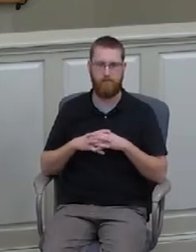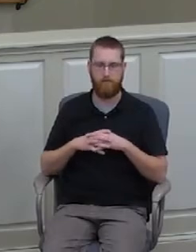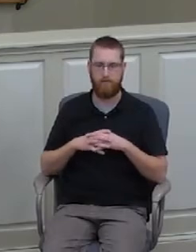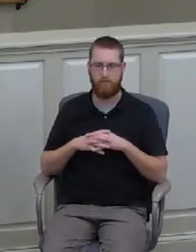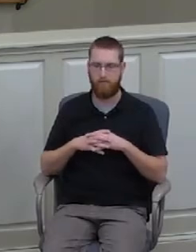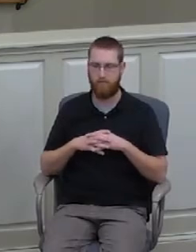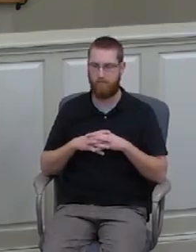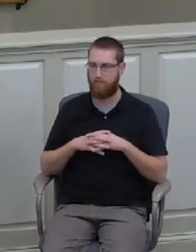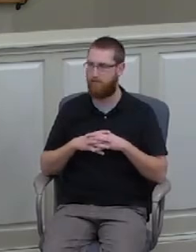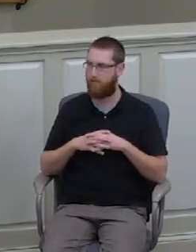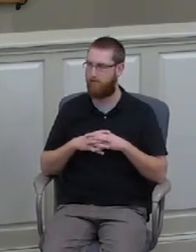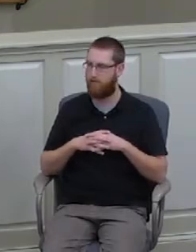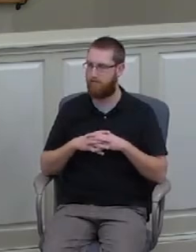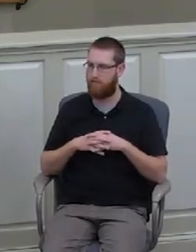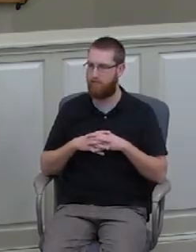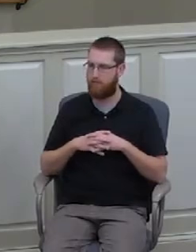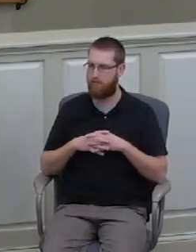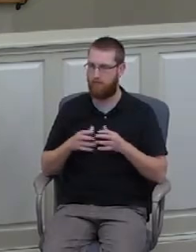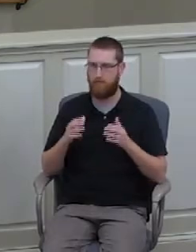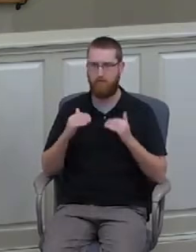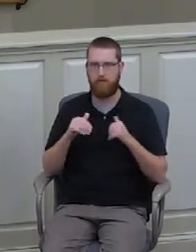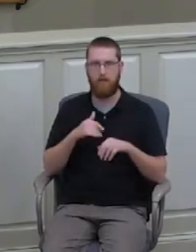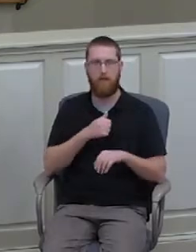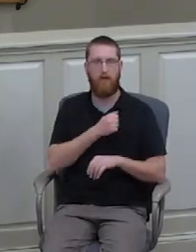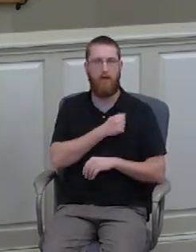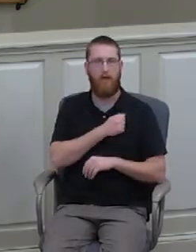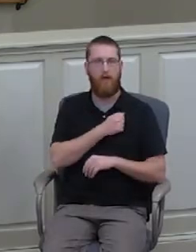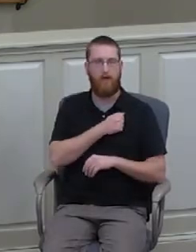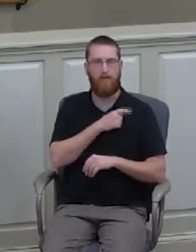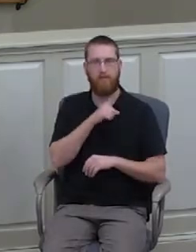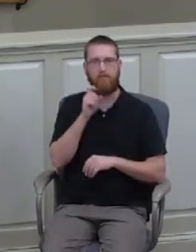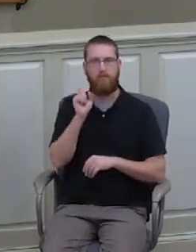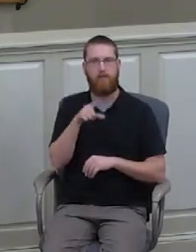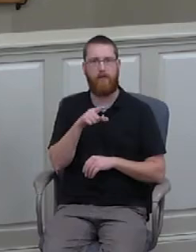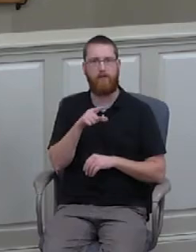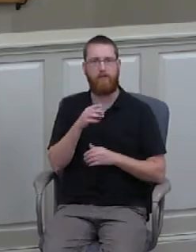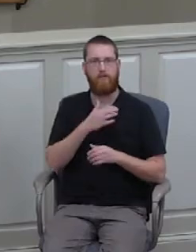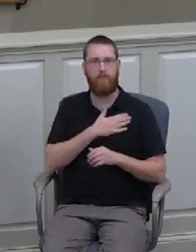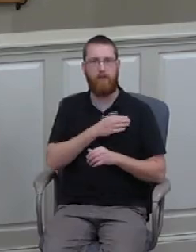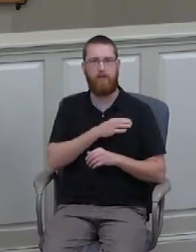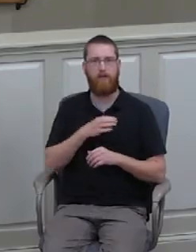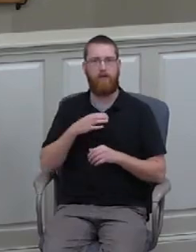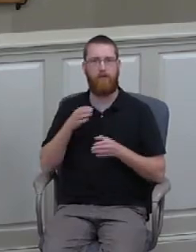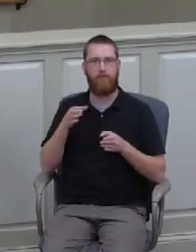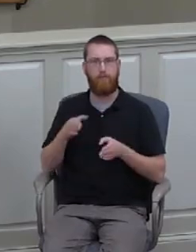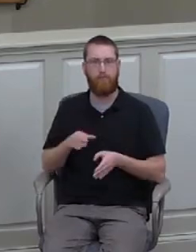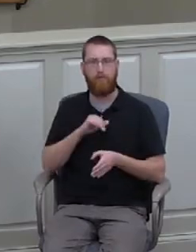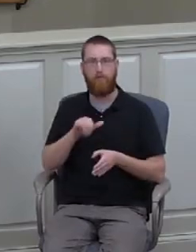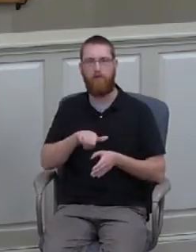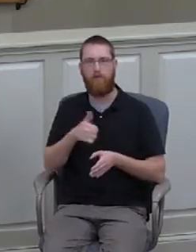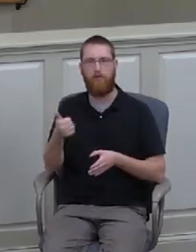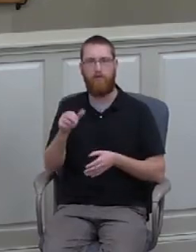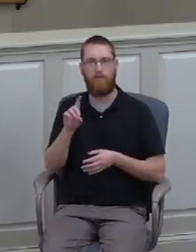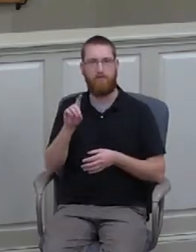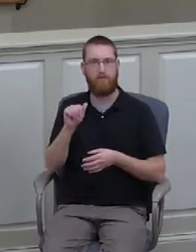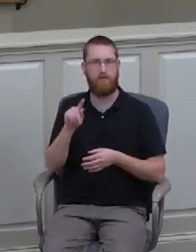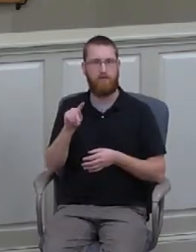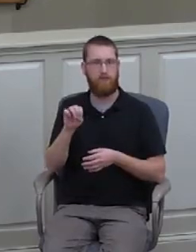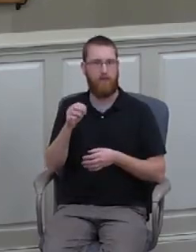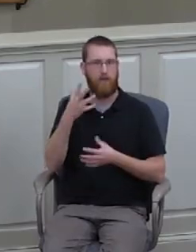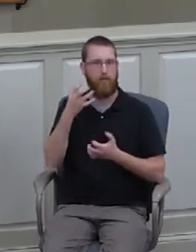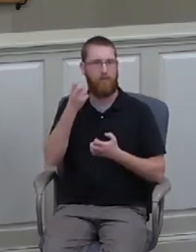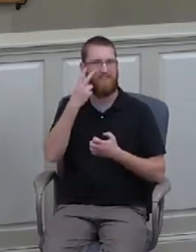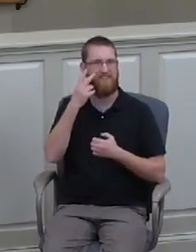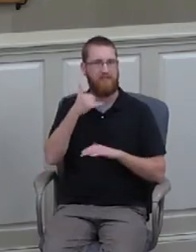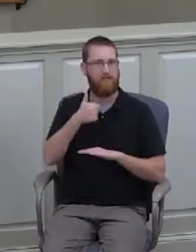Anyone else? Yeah, I want to raise a question to the commission about another date I'd like to see us set, and that date